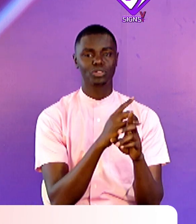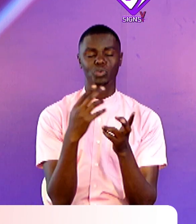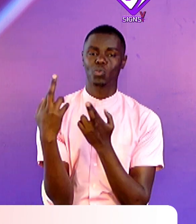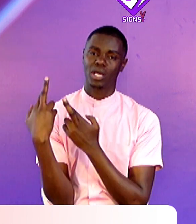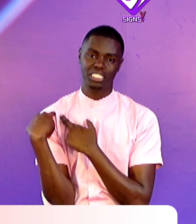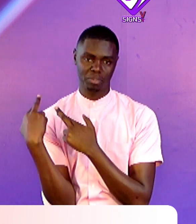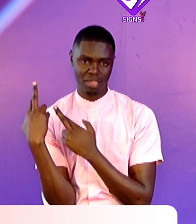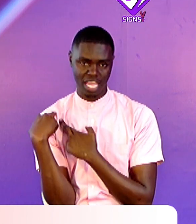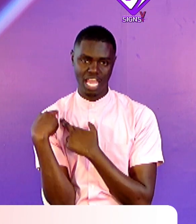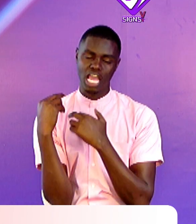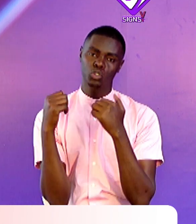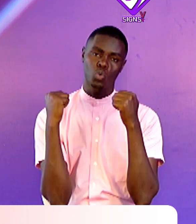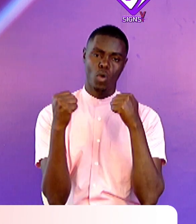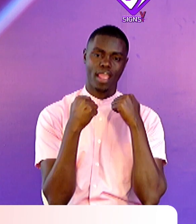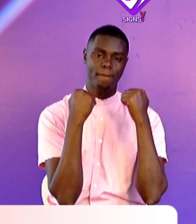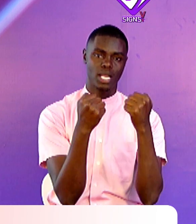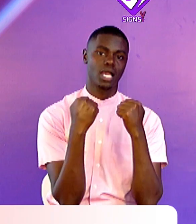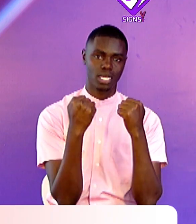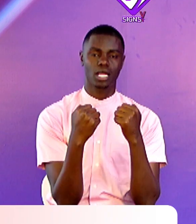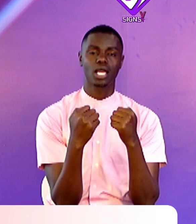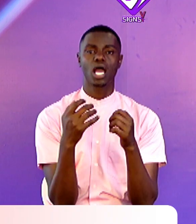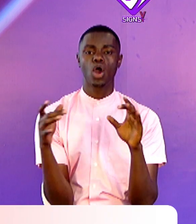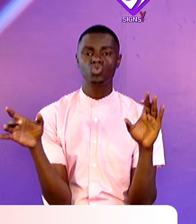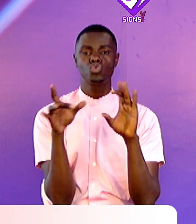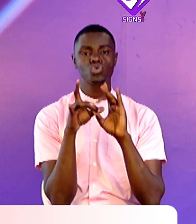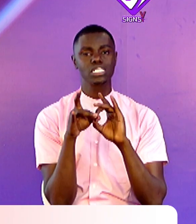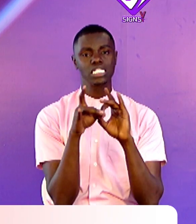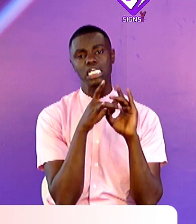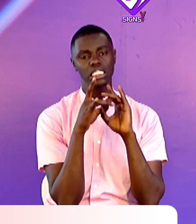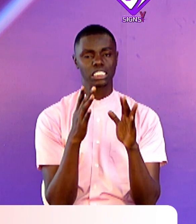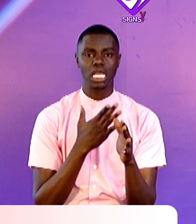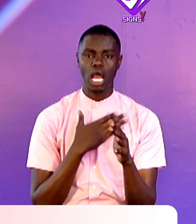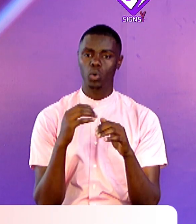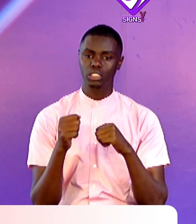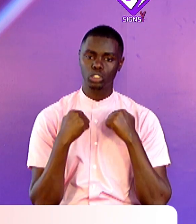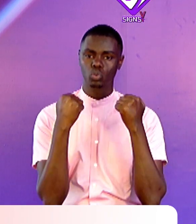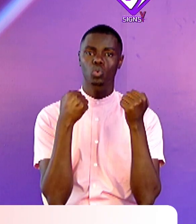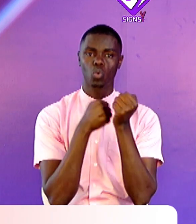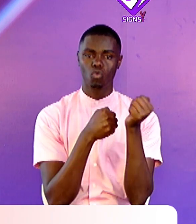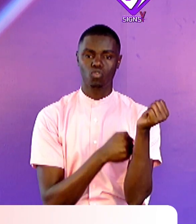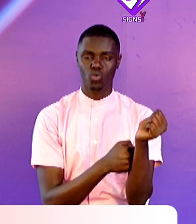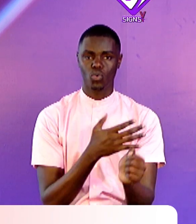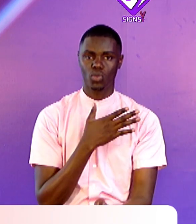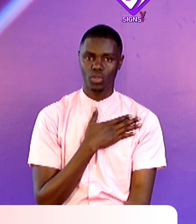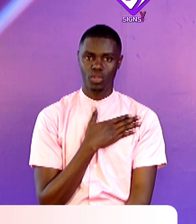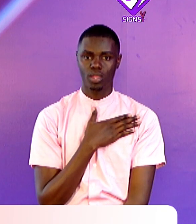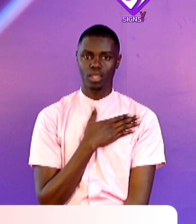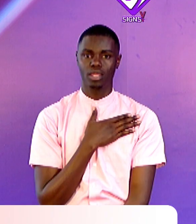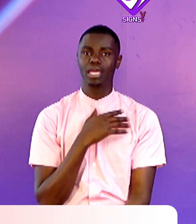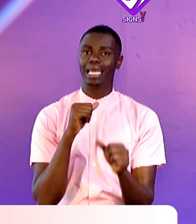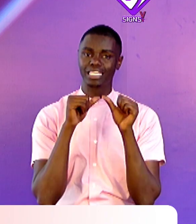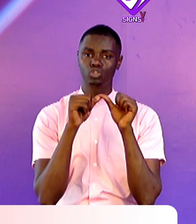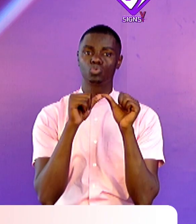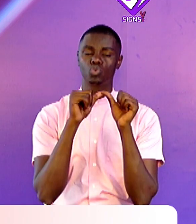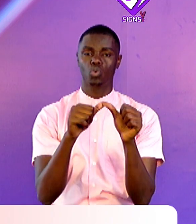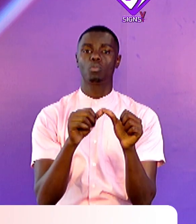Tuwajibike, tuimarike. Umoja wetu ni idumu